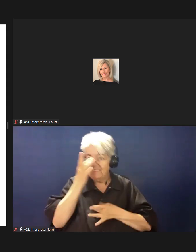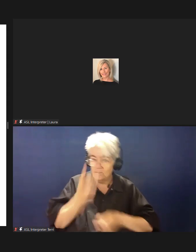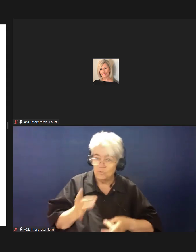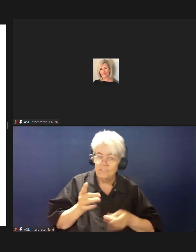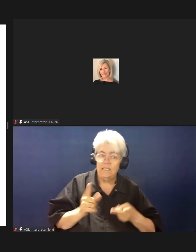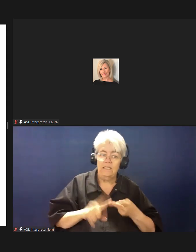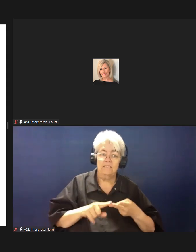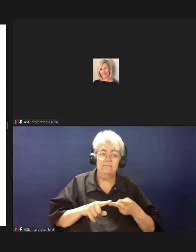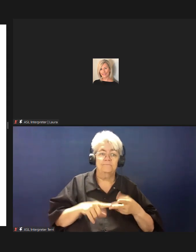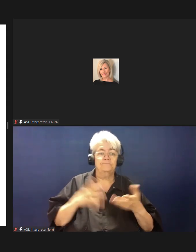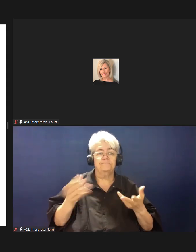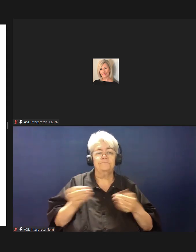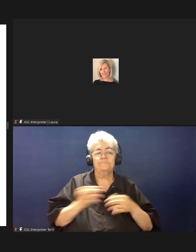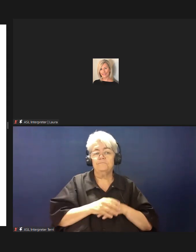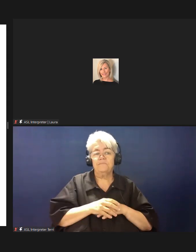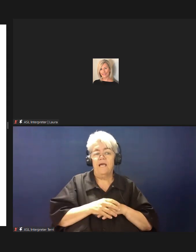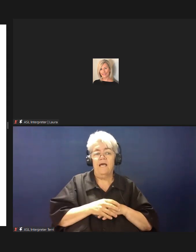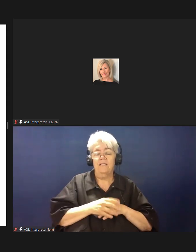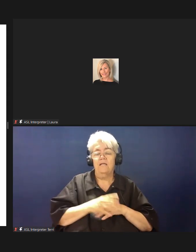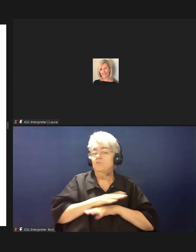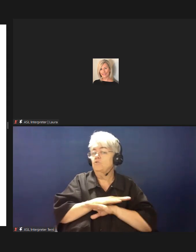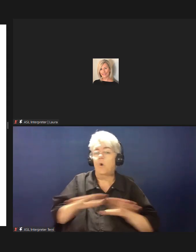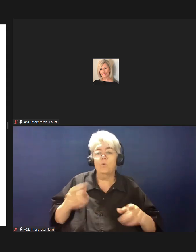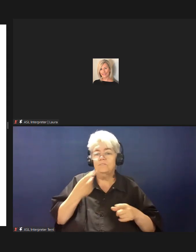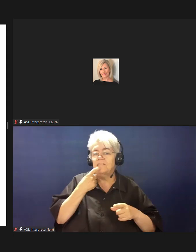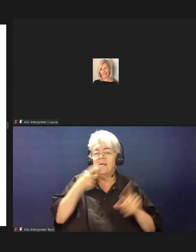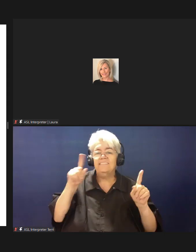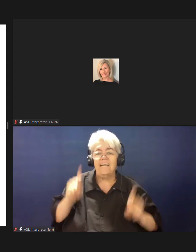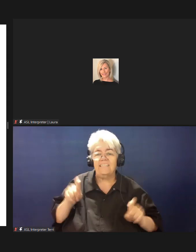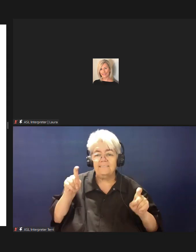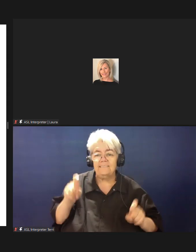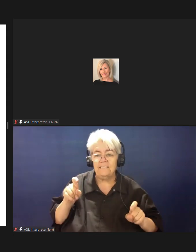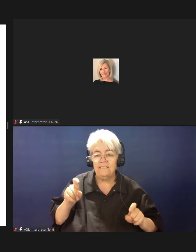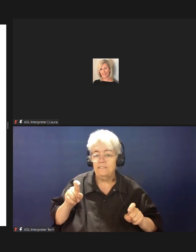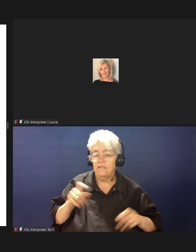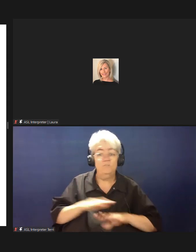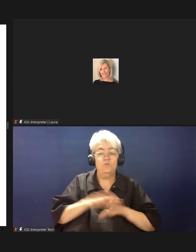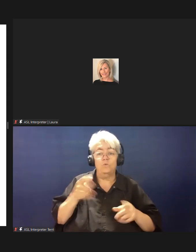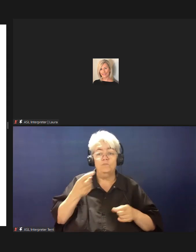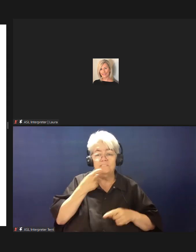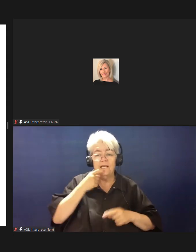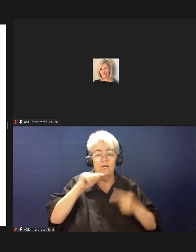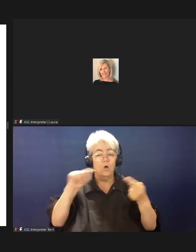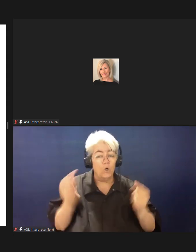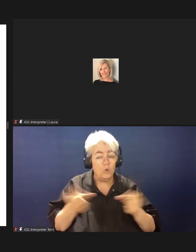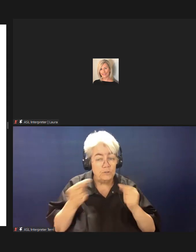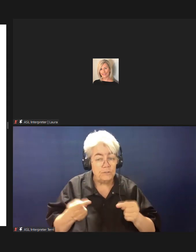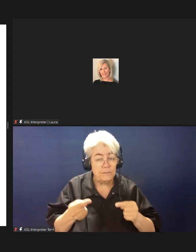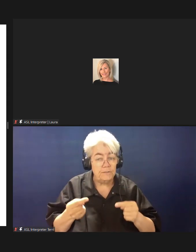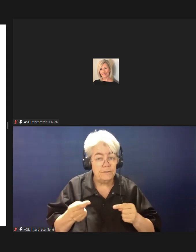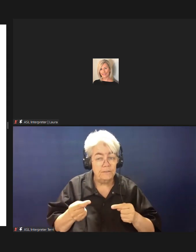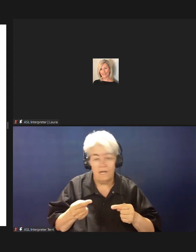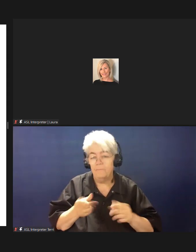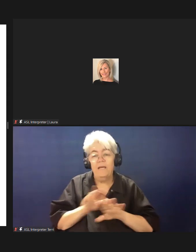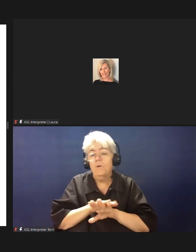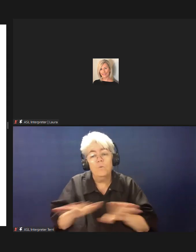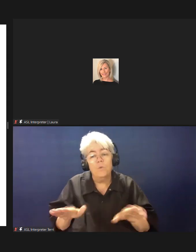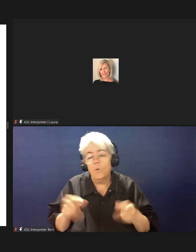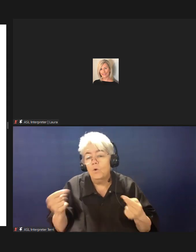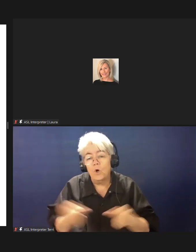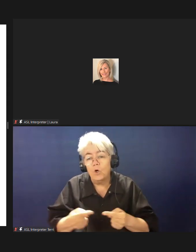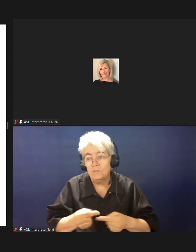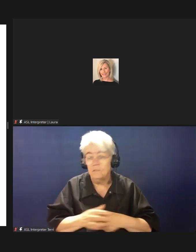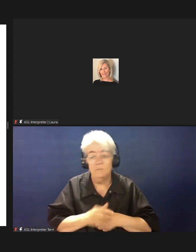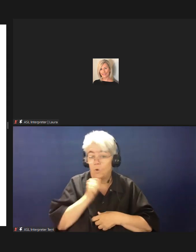interesting, and avoid using phrases like testing your ears or trying to be reassuring by saying it